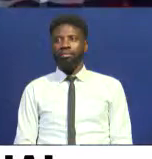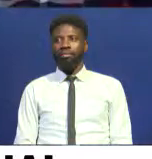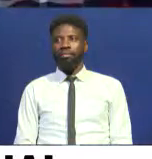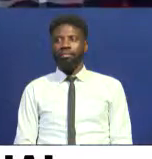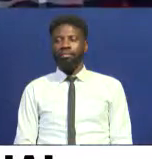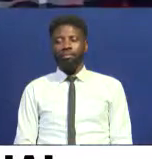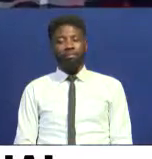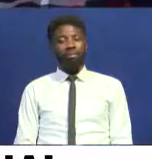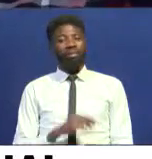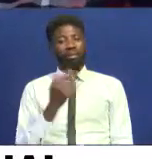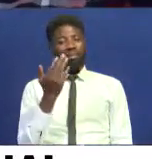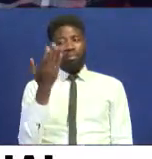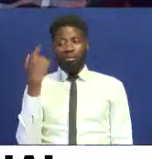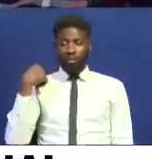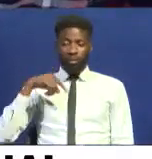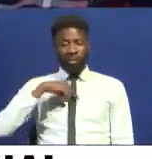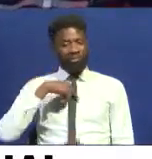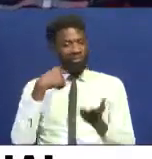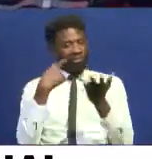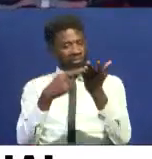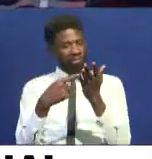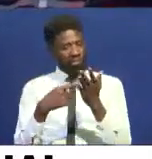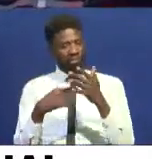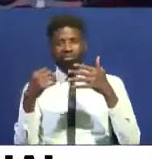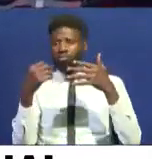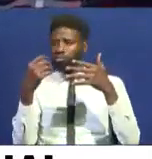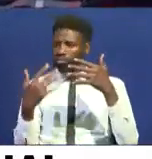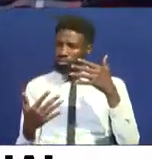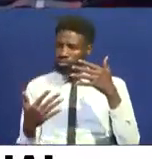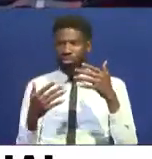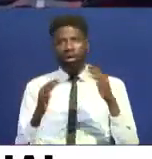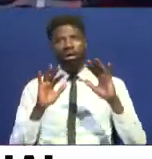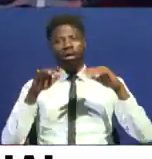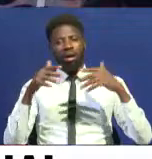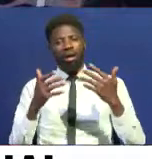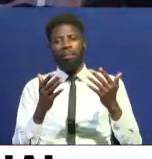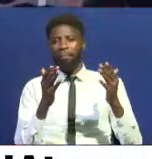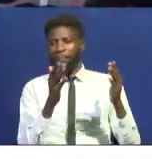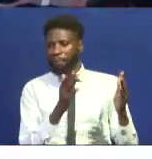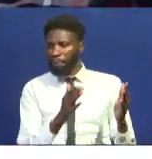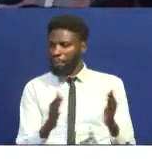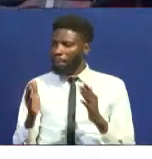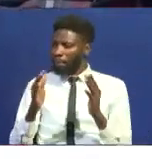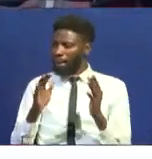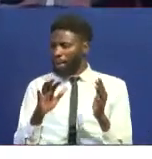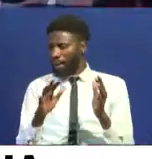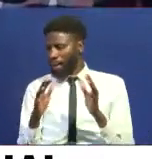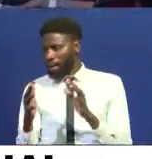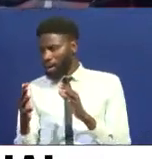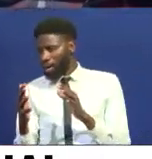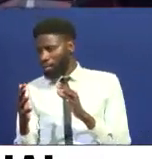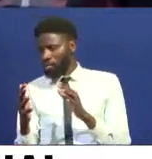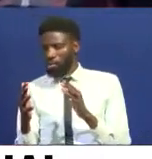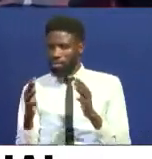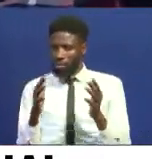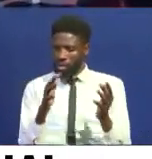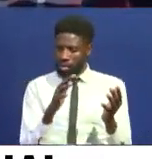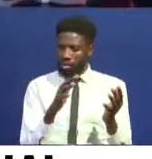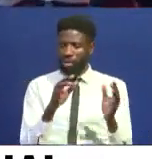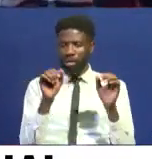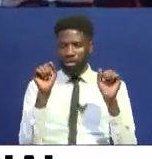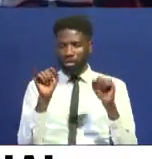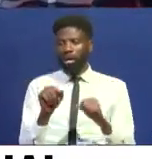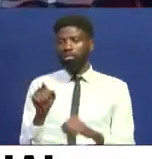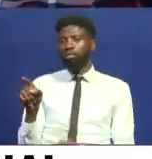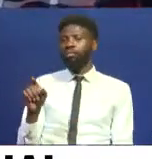We discussed a lot of issues about the preparation on how to run the affairs of the late